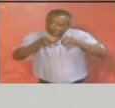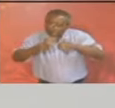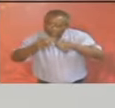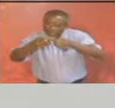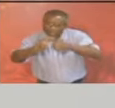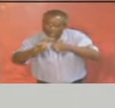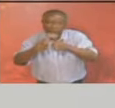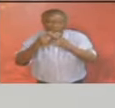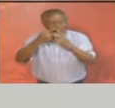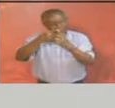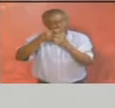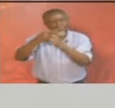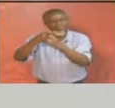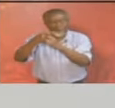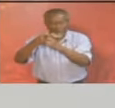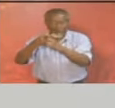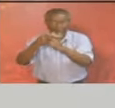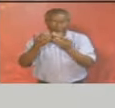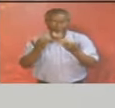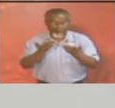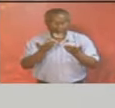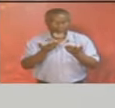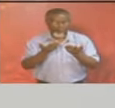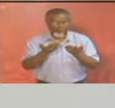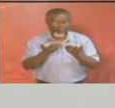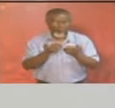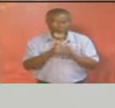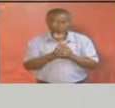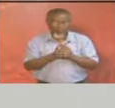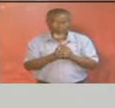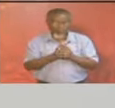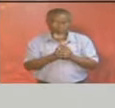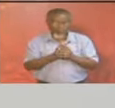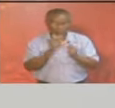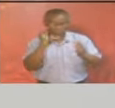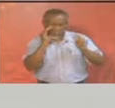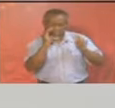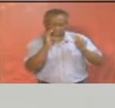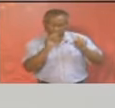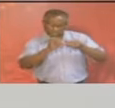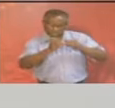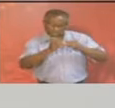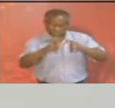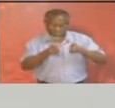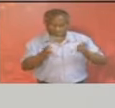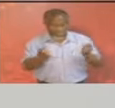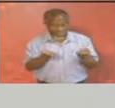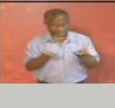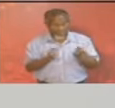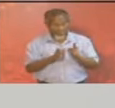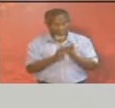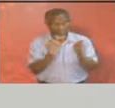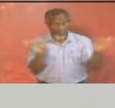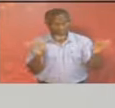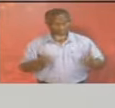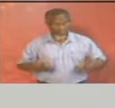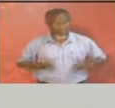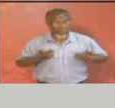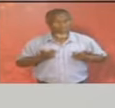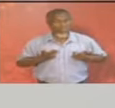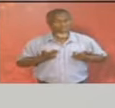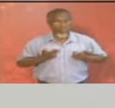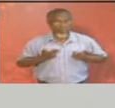meaning relatively small numbers compared to the general size of the population. What we have been emphasizing over the past few